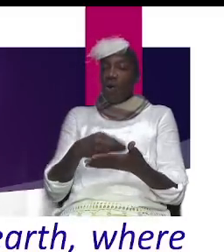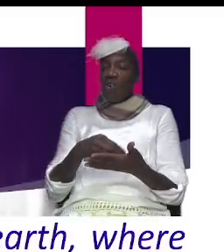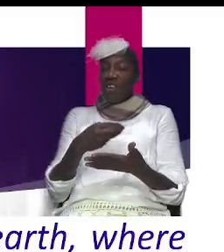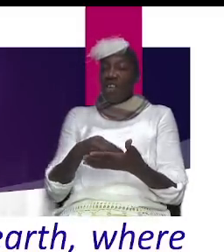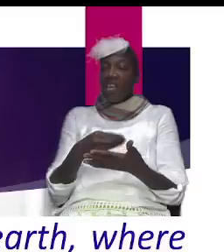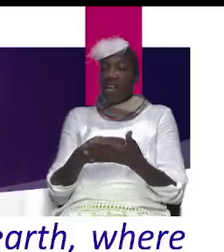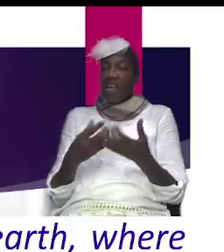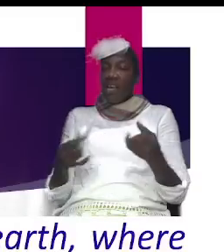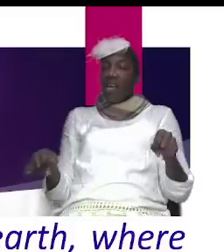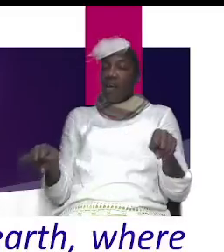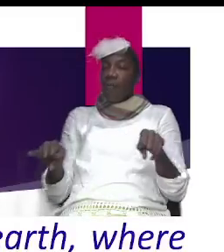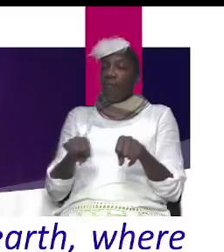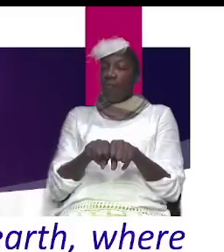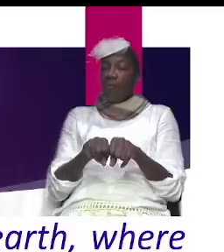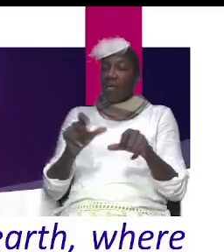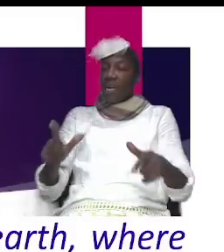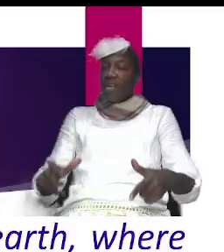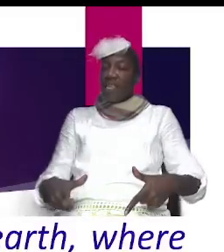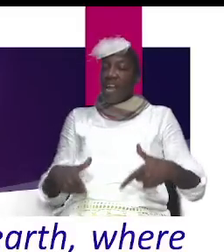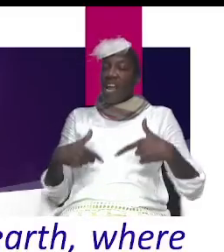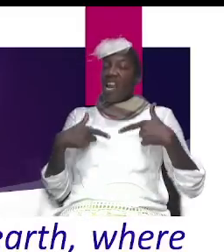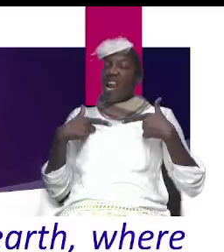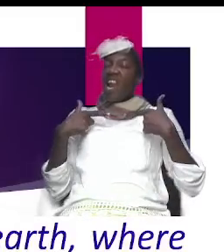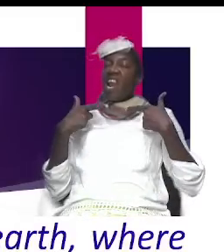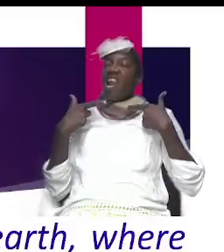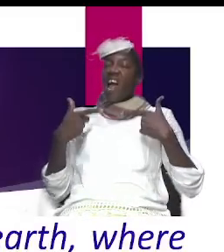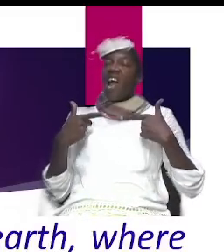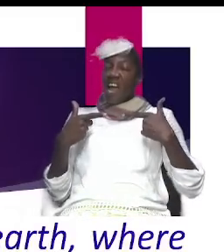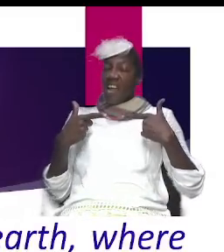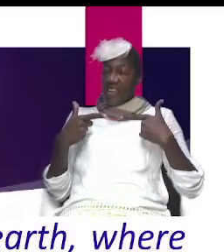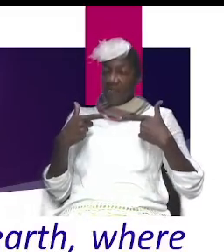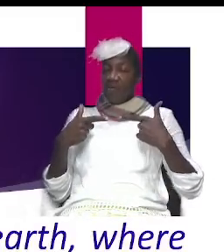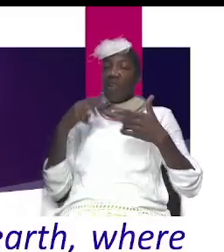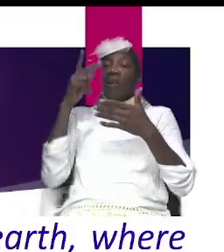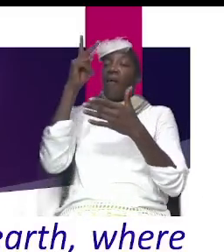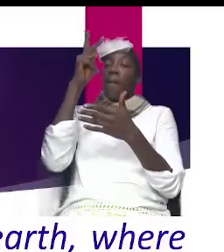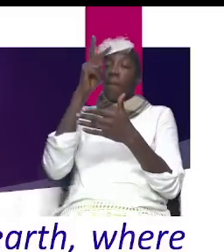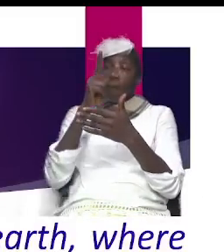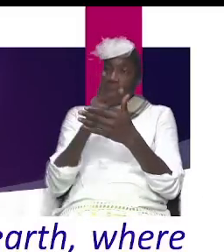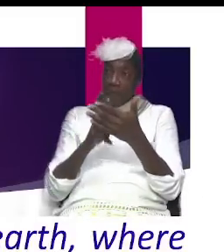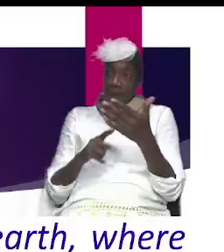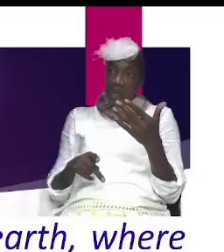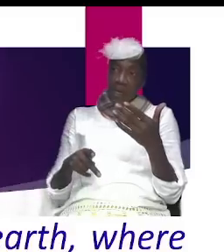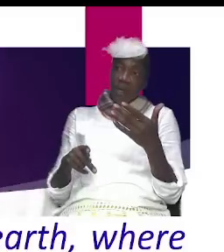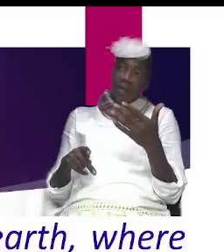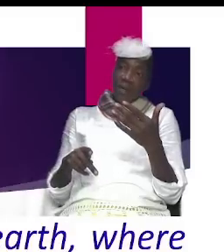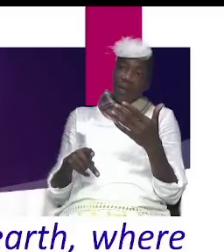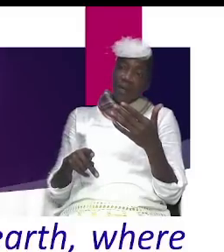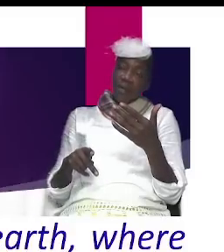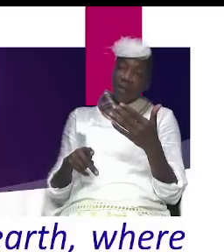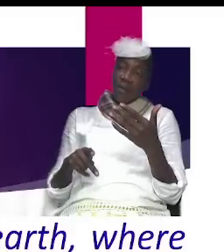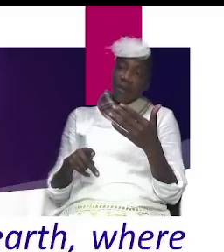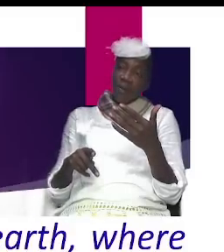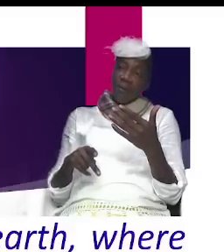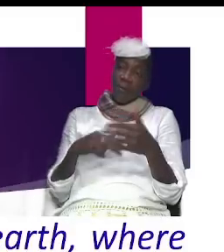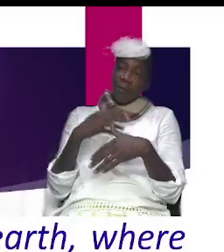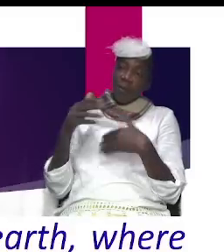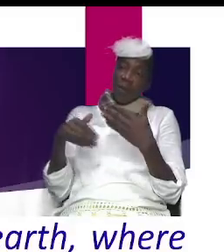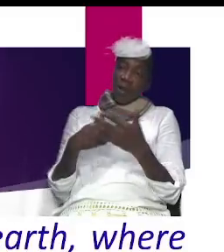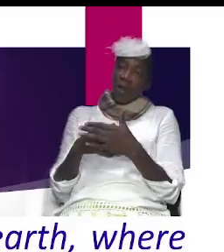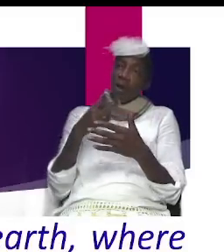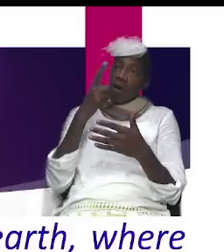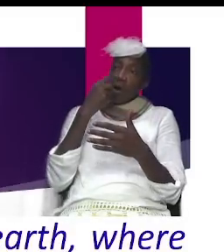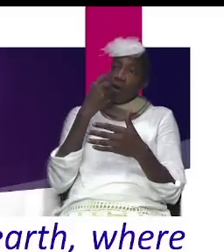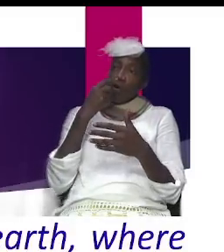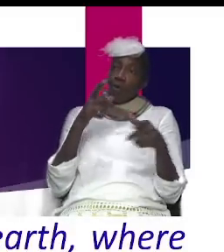everyday lives. Money is an important feature to all those that are